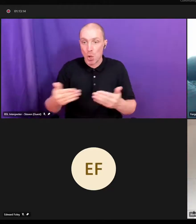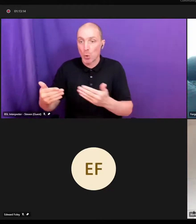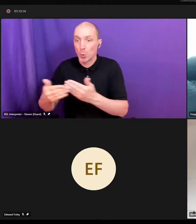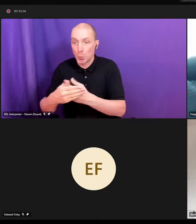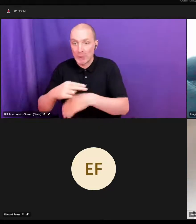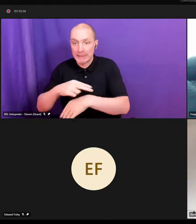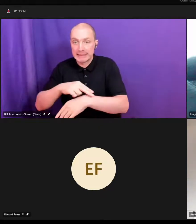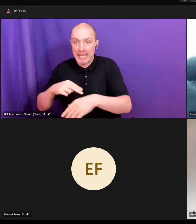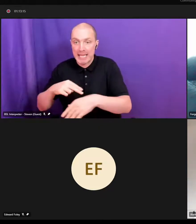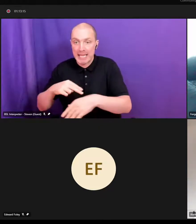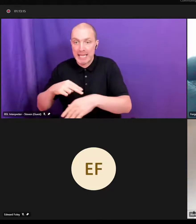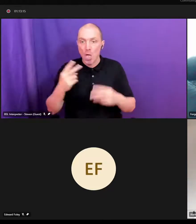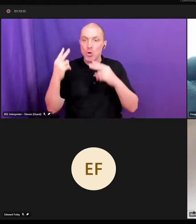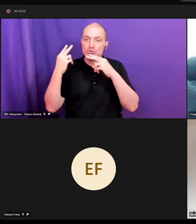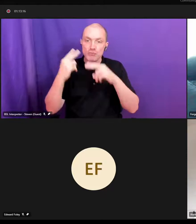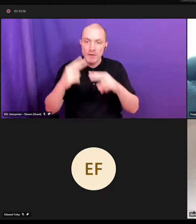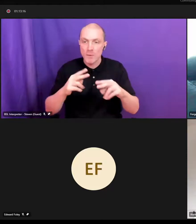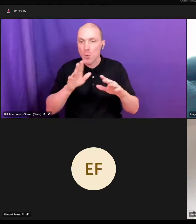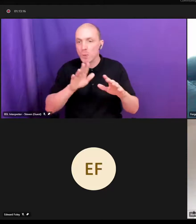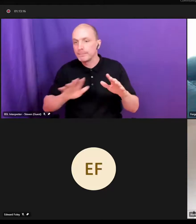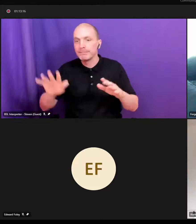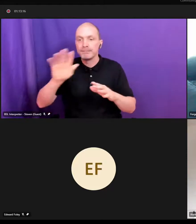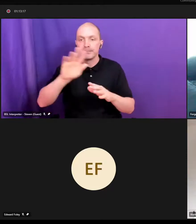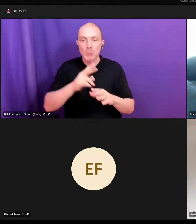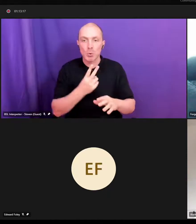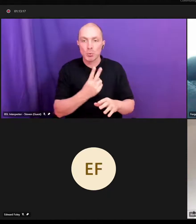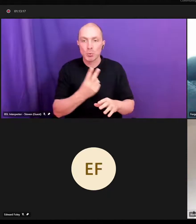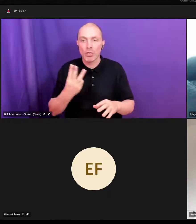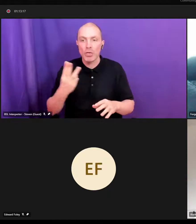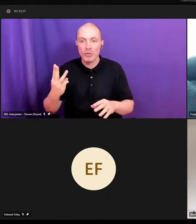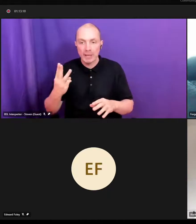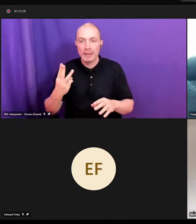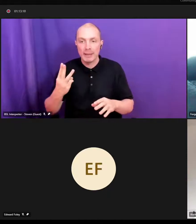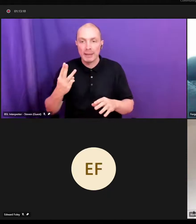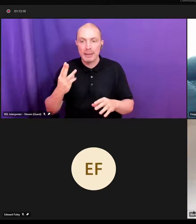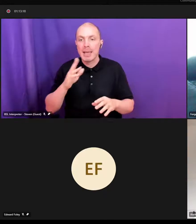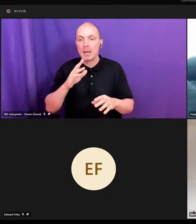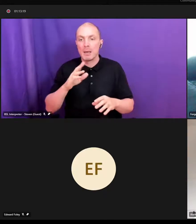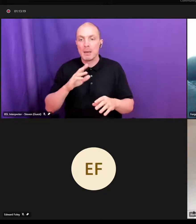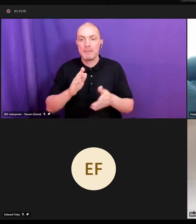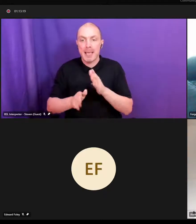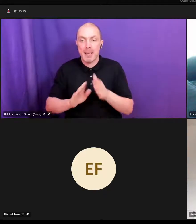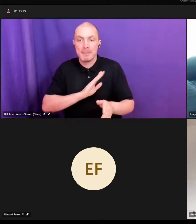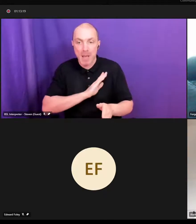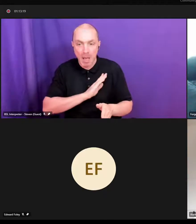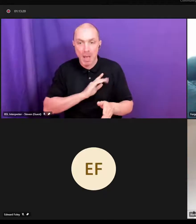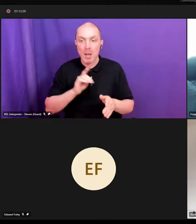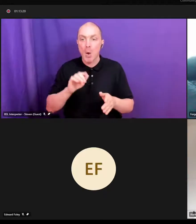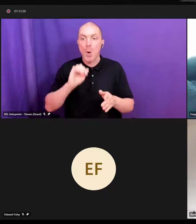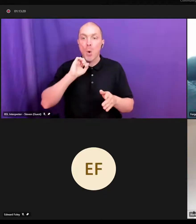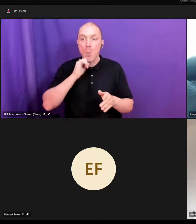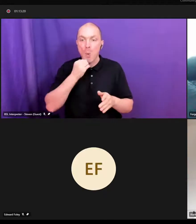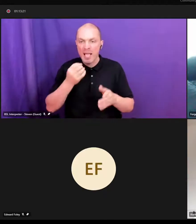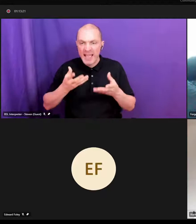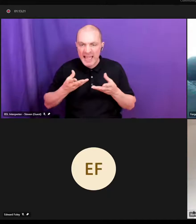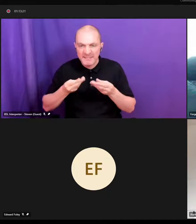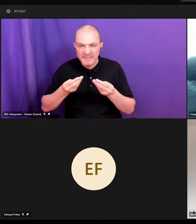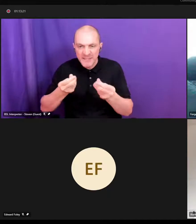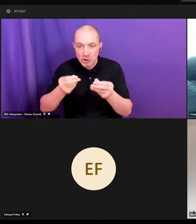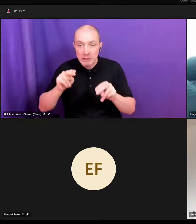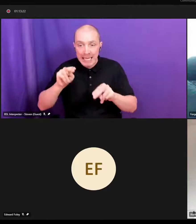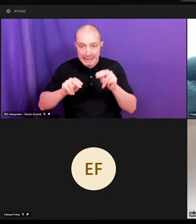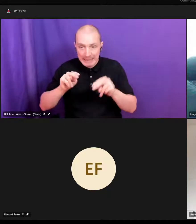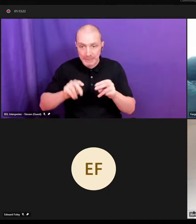of all 233 play areas. We'll look at completing play sufficiency assessments of them all, and we'll also evaluate and review